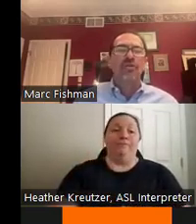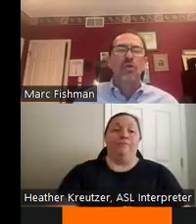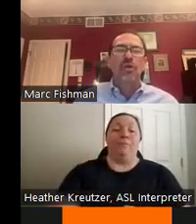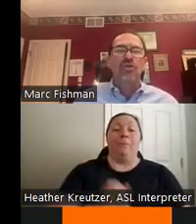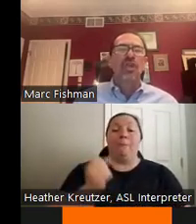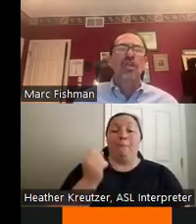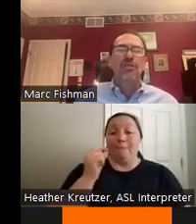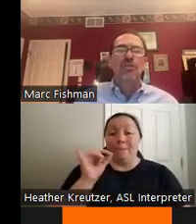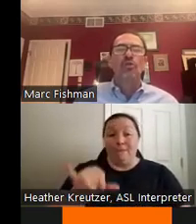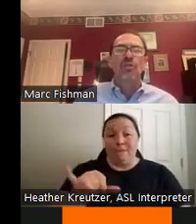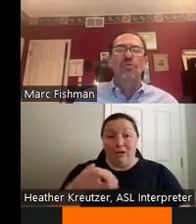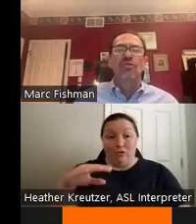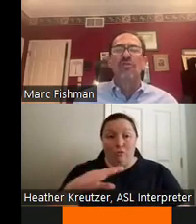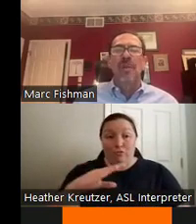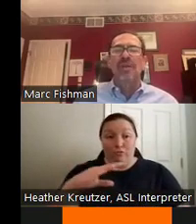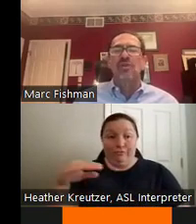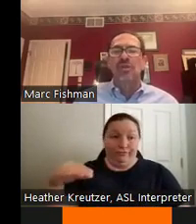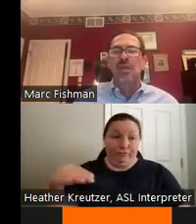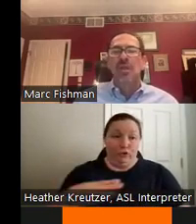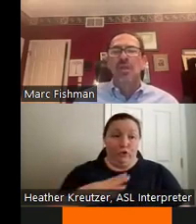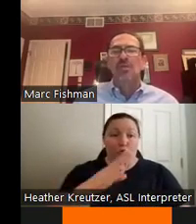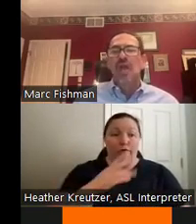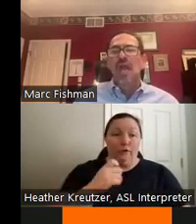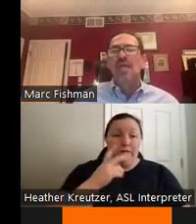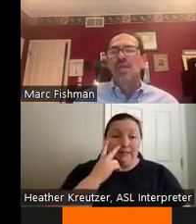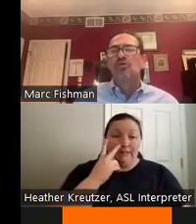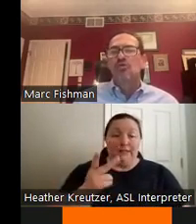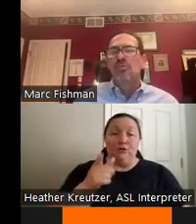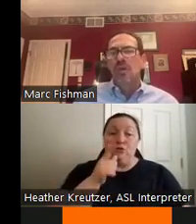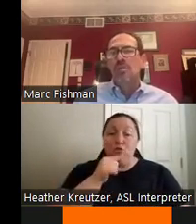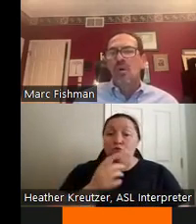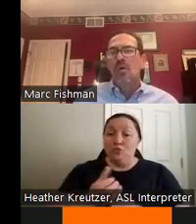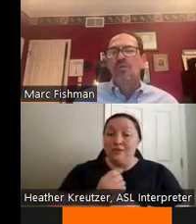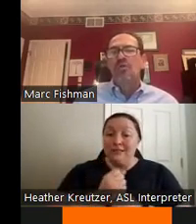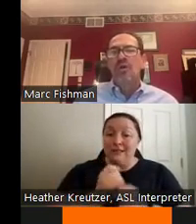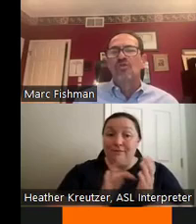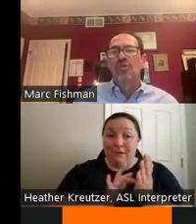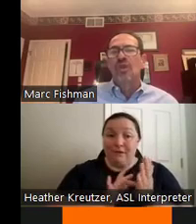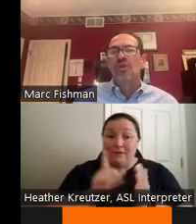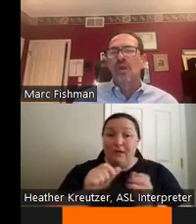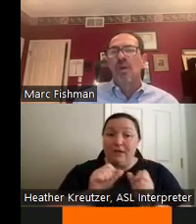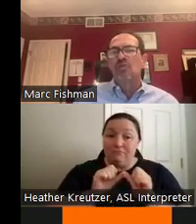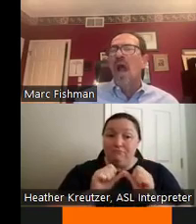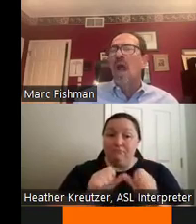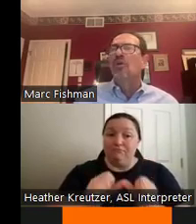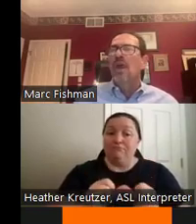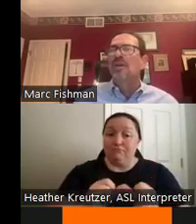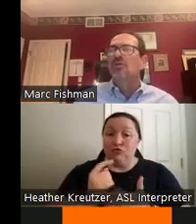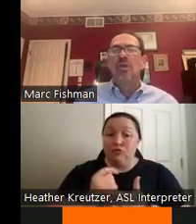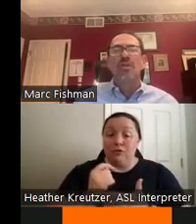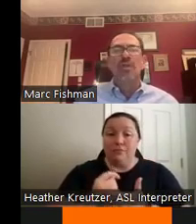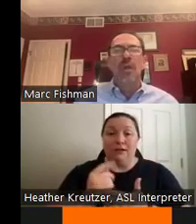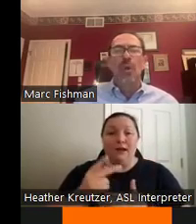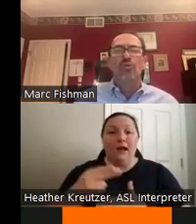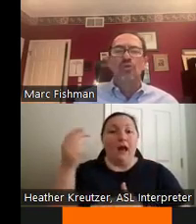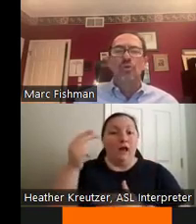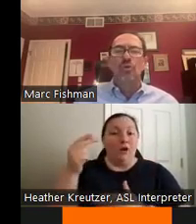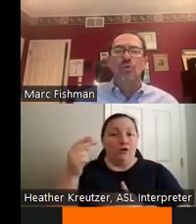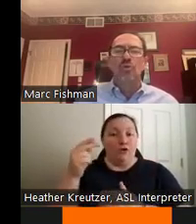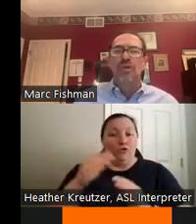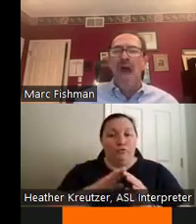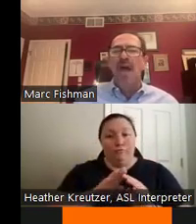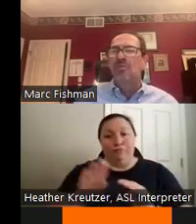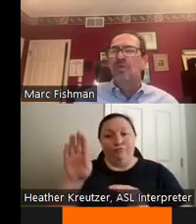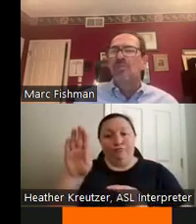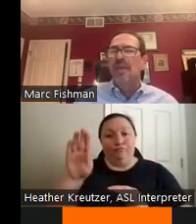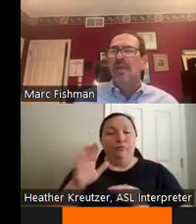survival curve, you can see that those that received medicine stayed in treatment over the duration of a year at much higher rates than those